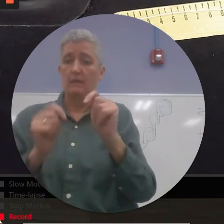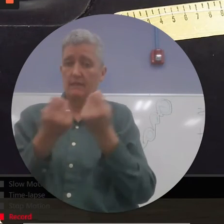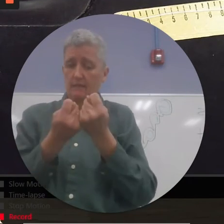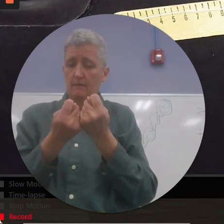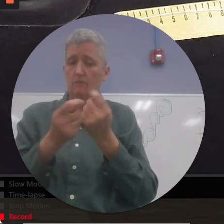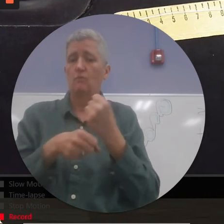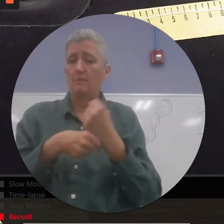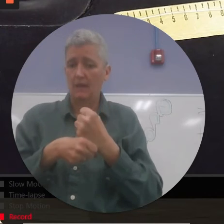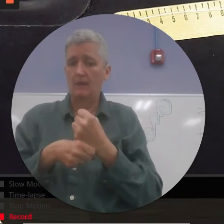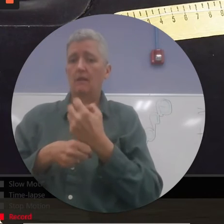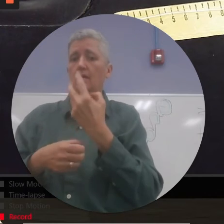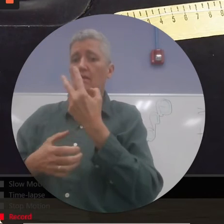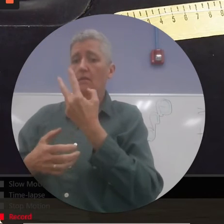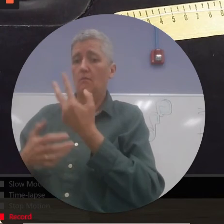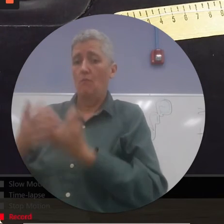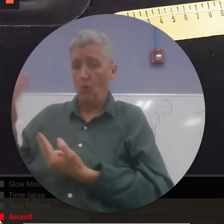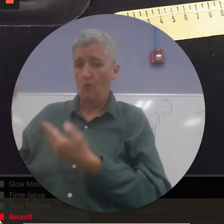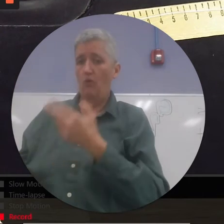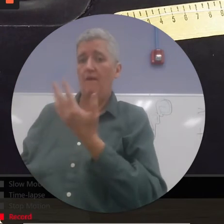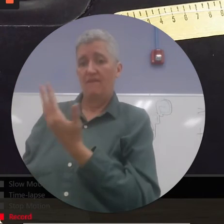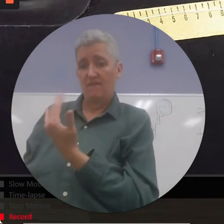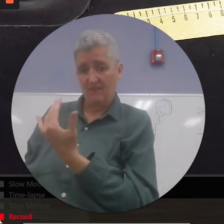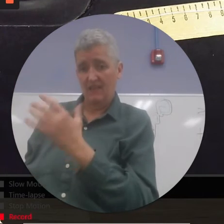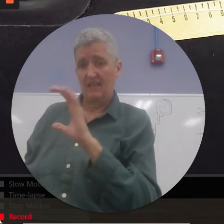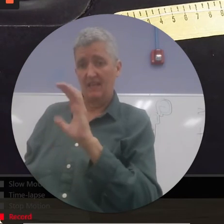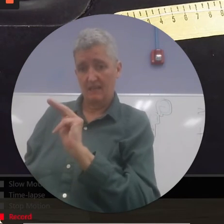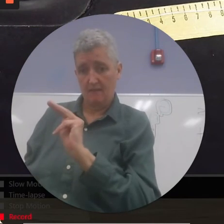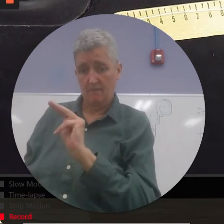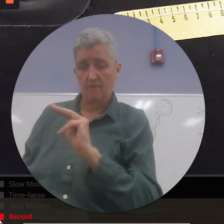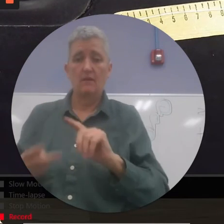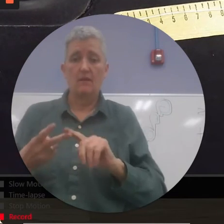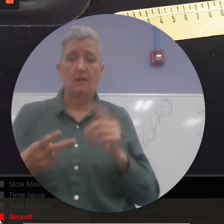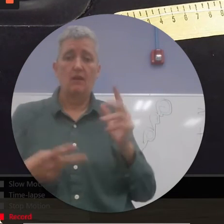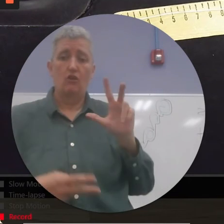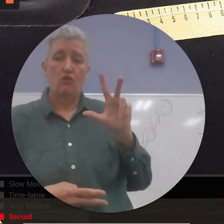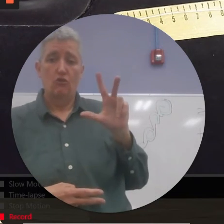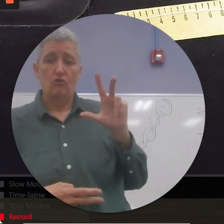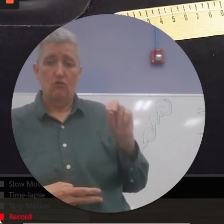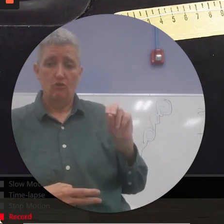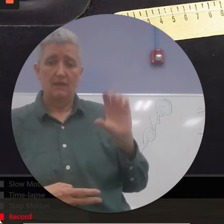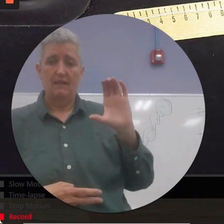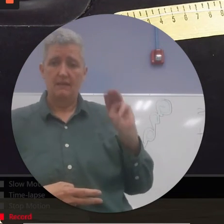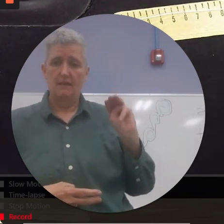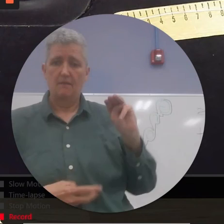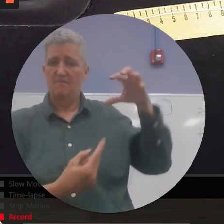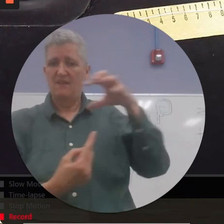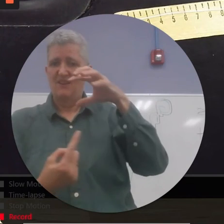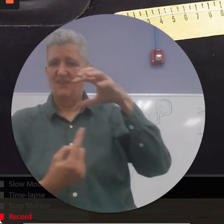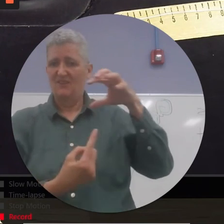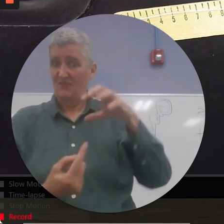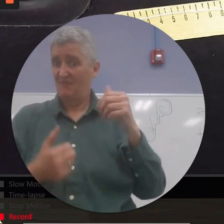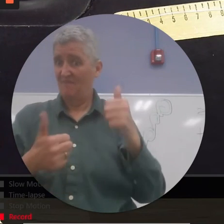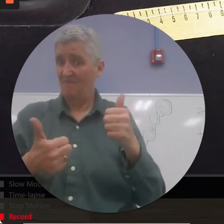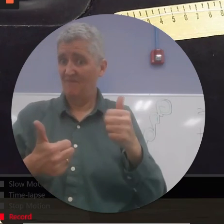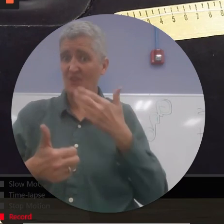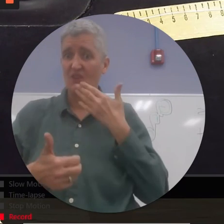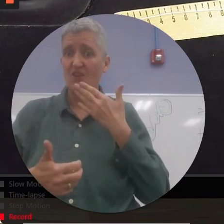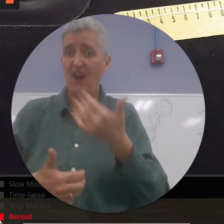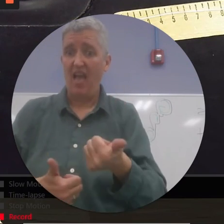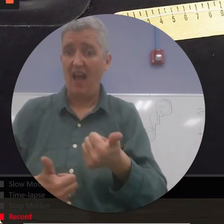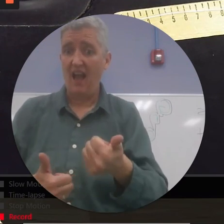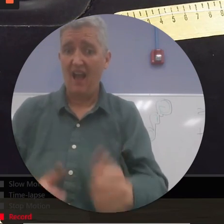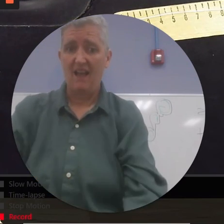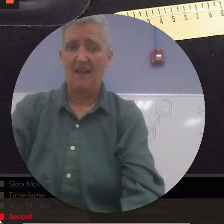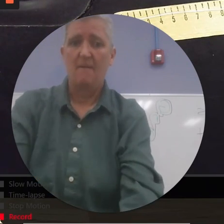your team has to make both the 15 centimeter and the 30 centimeter parachute to test. Good luck.